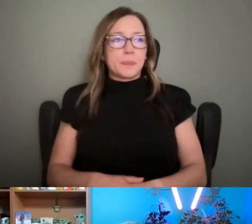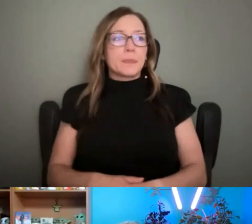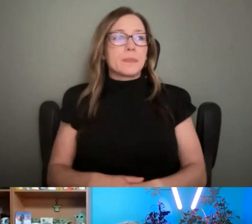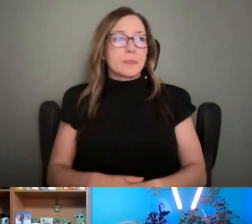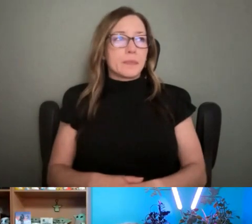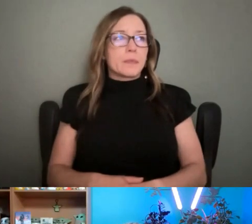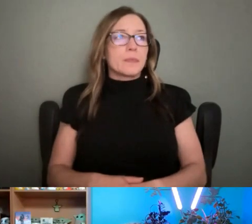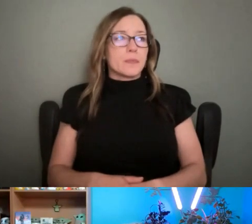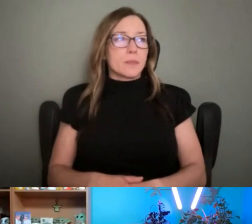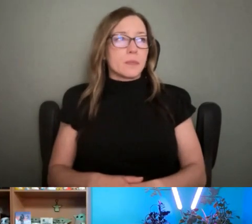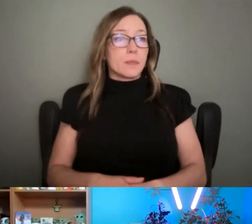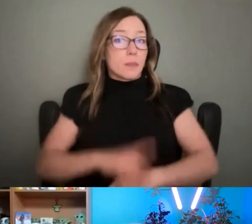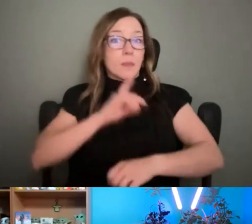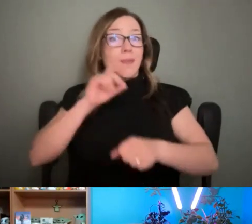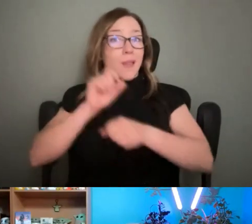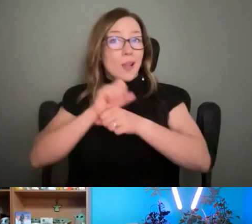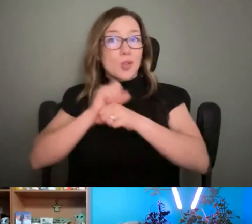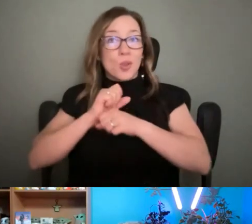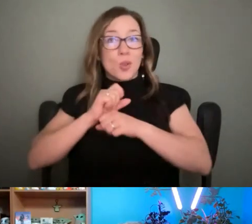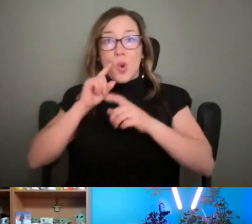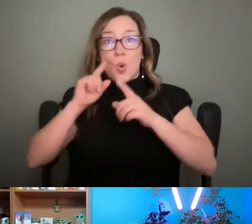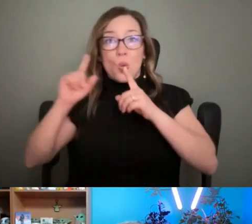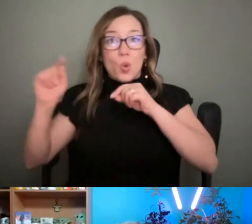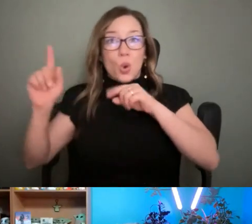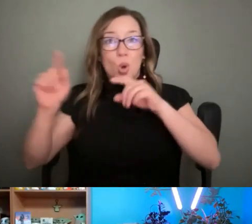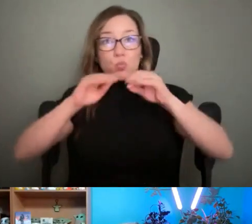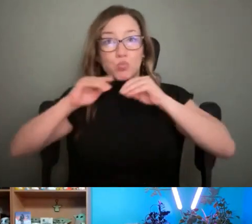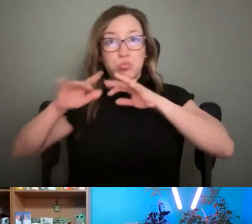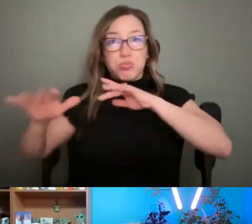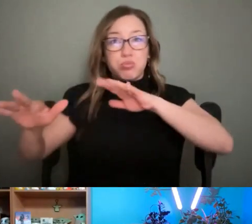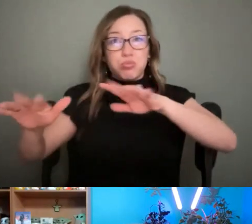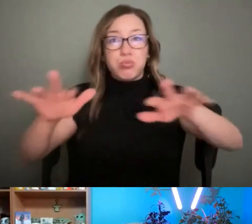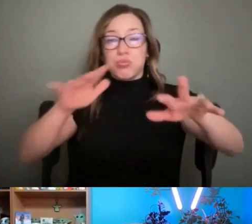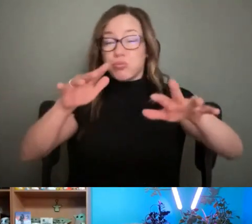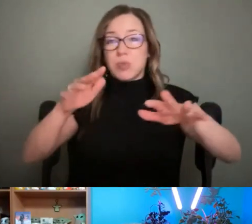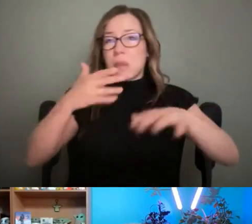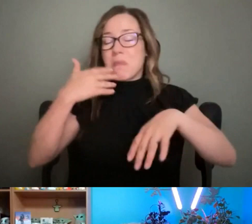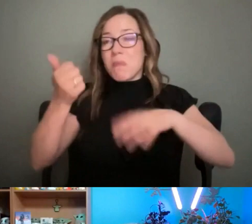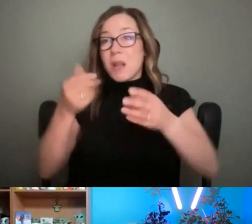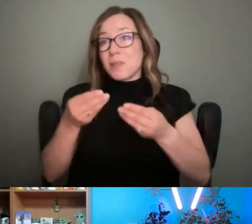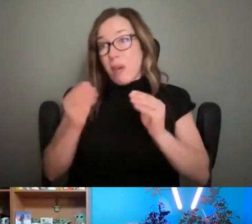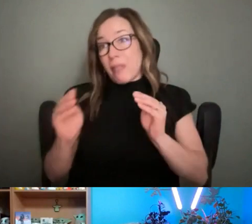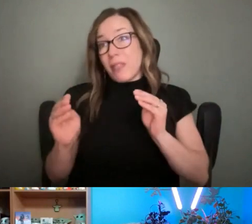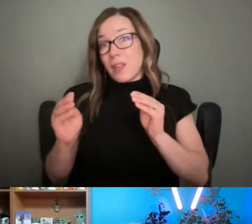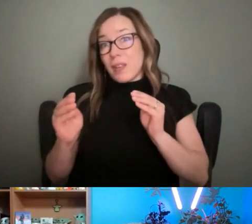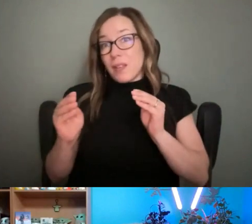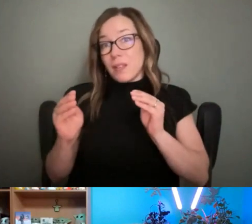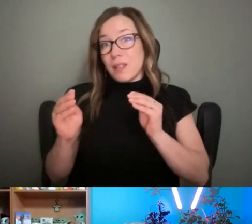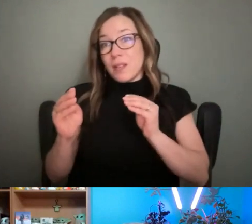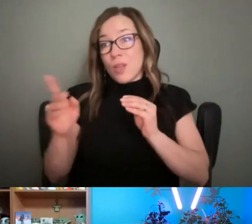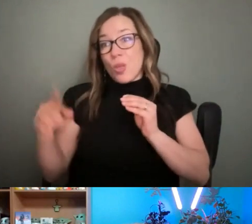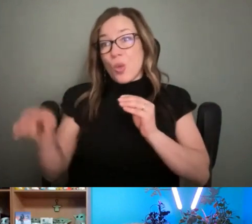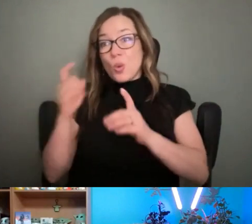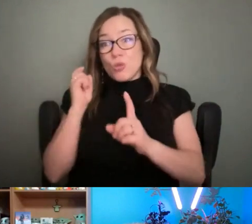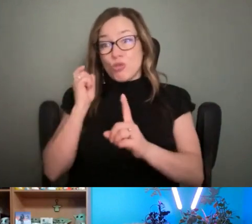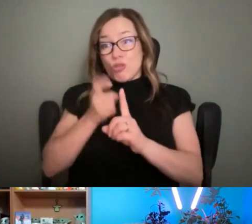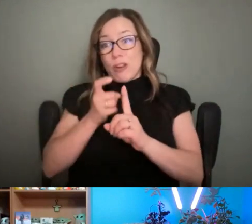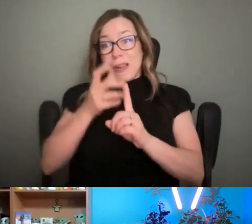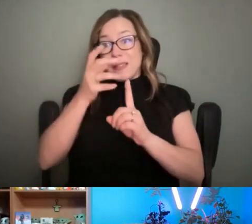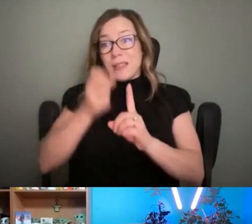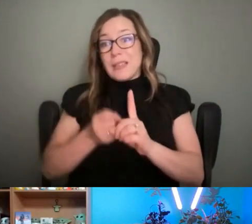Actually, word of mouth is the absolute best method that the grantees have talked about in regards